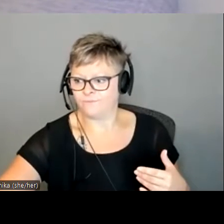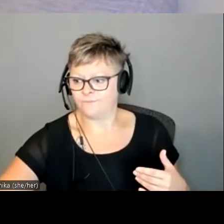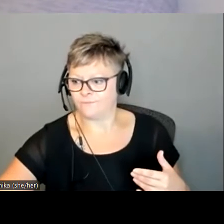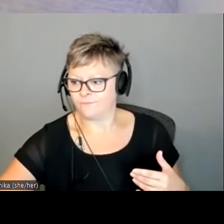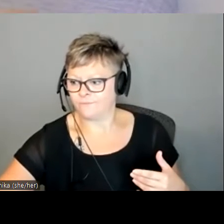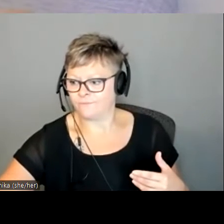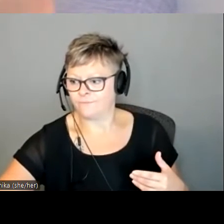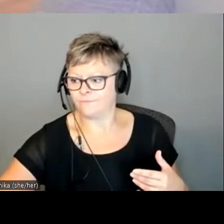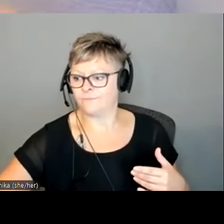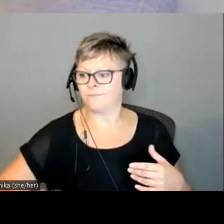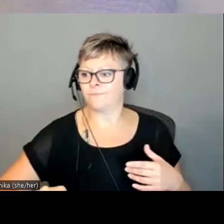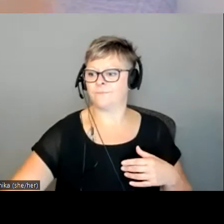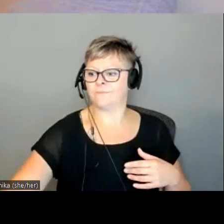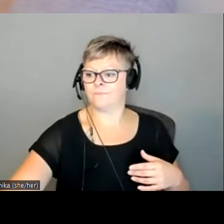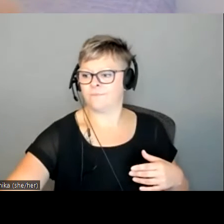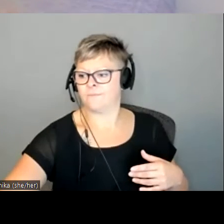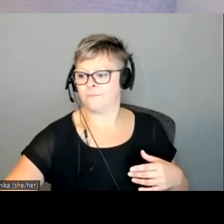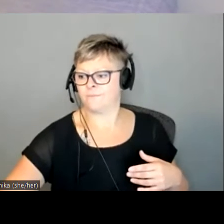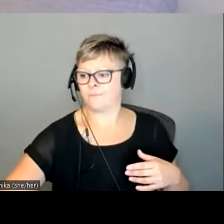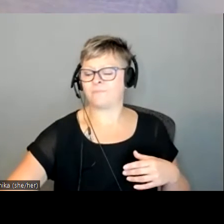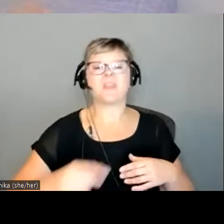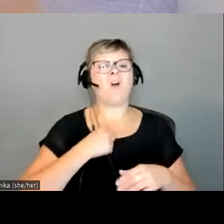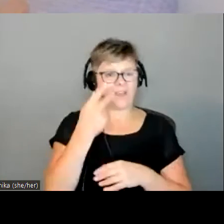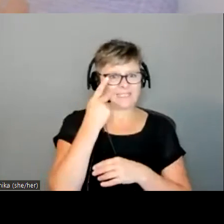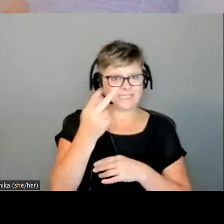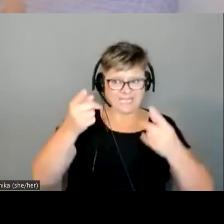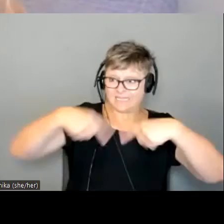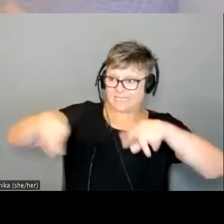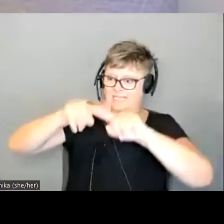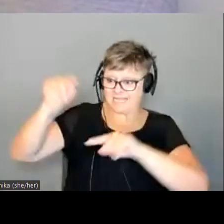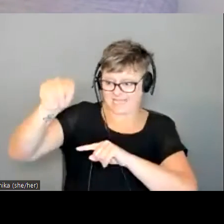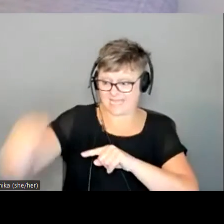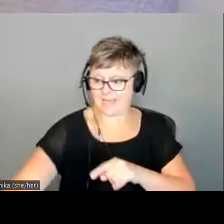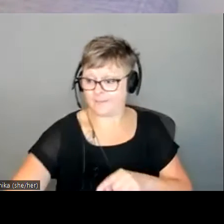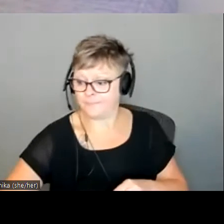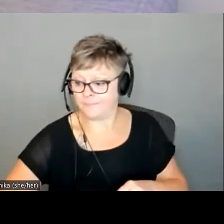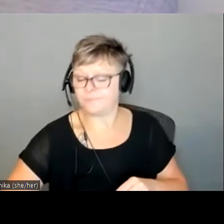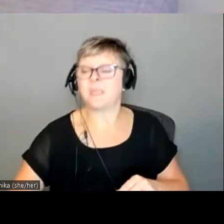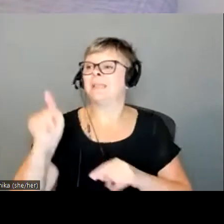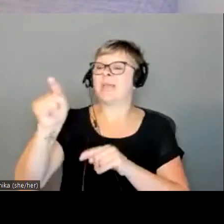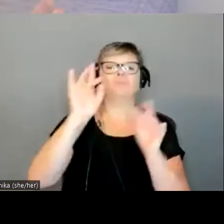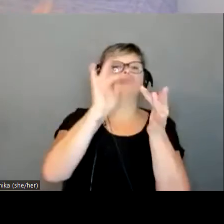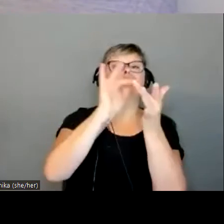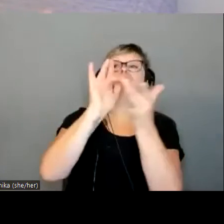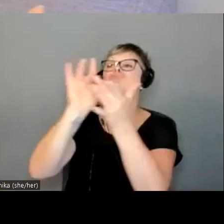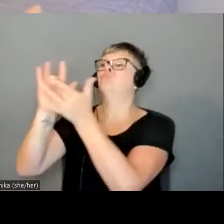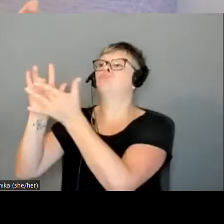they have articles, they are doing outreach, especially around seniors. We are trying